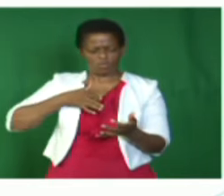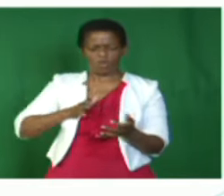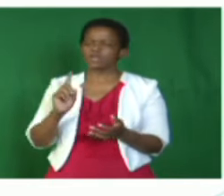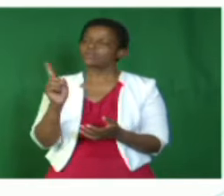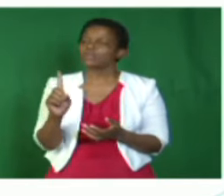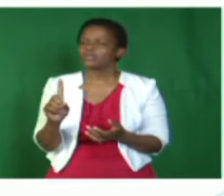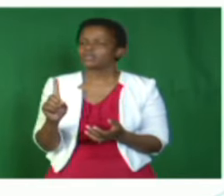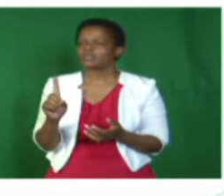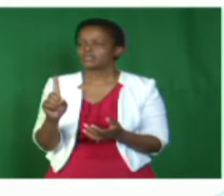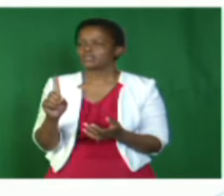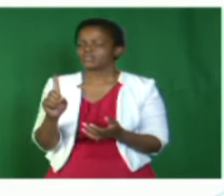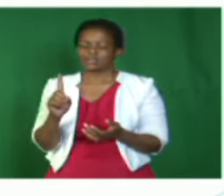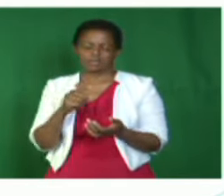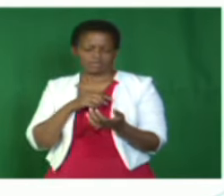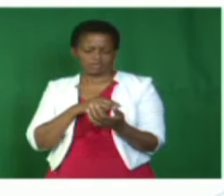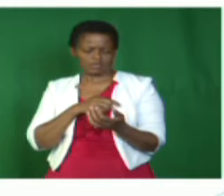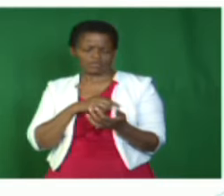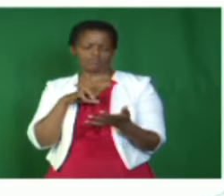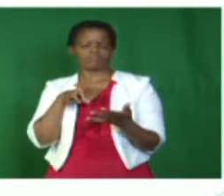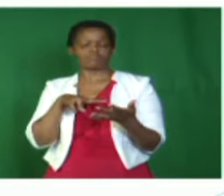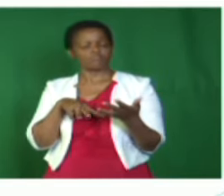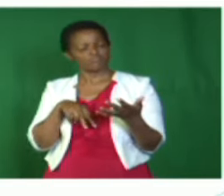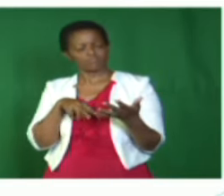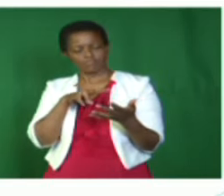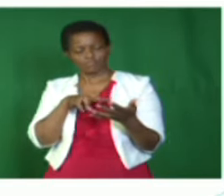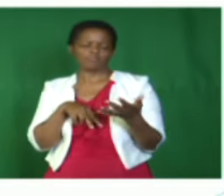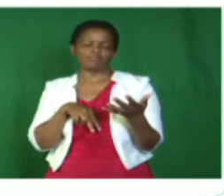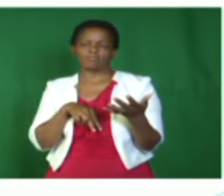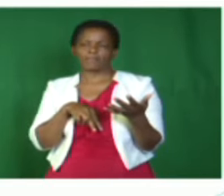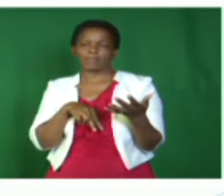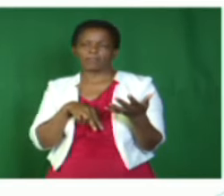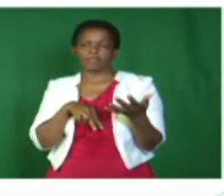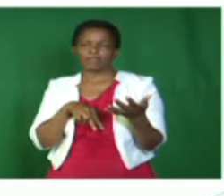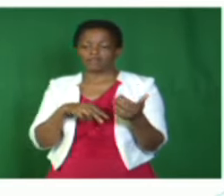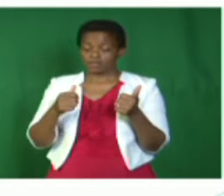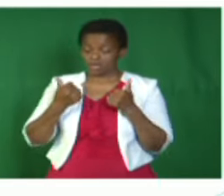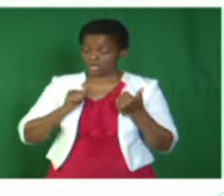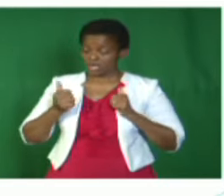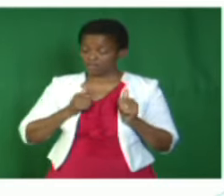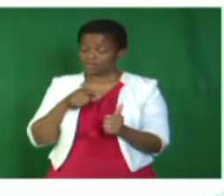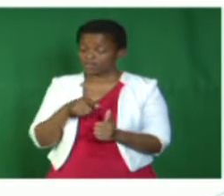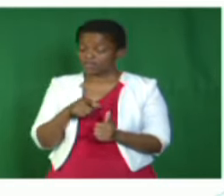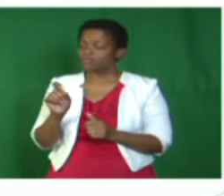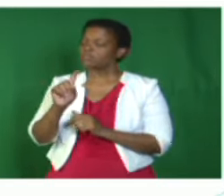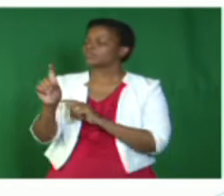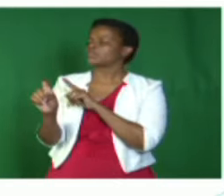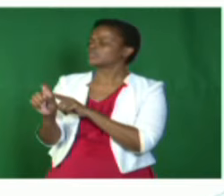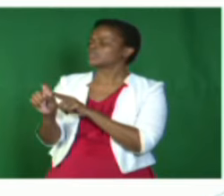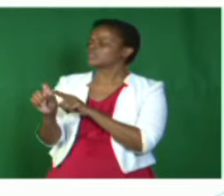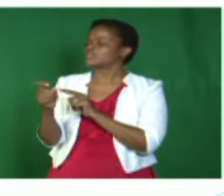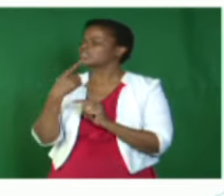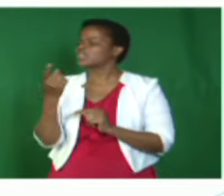text. That is why when you are doing an intensive reading activity, you normally begin with the question so that